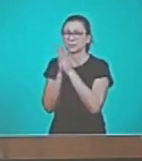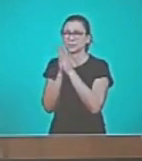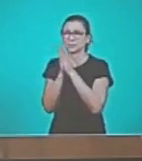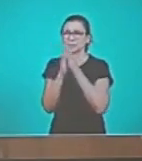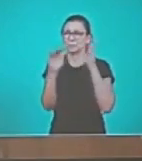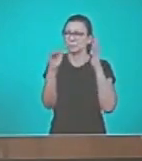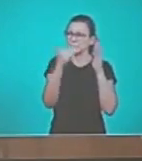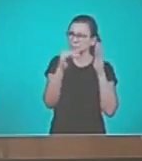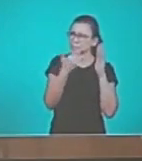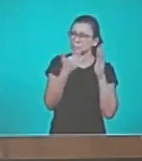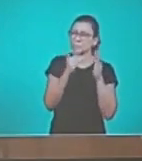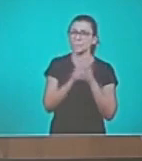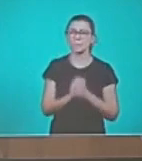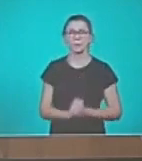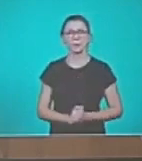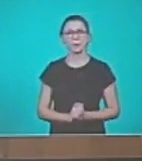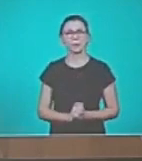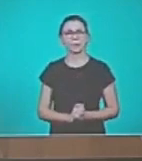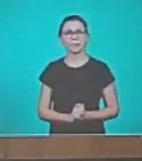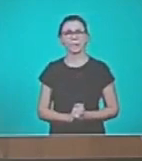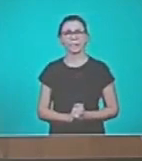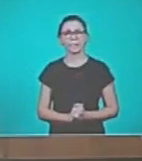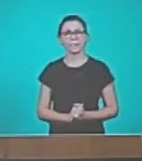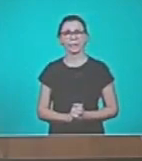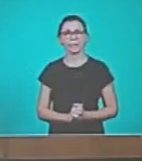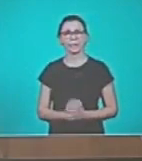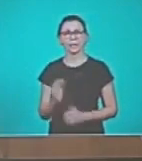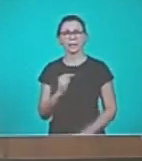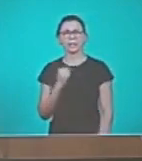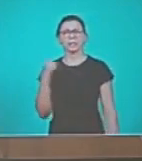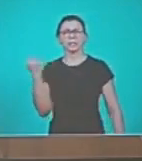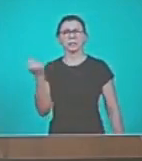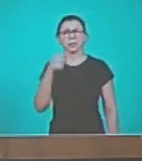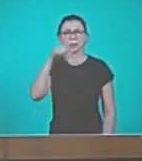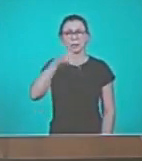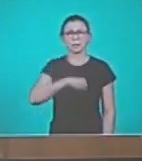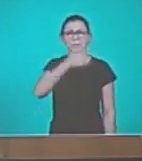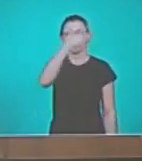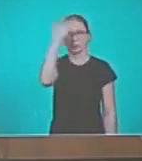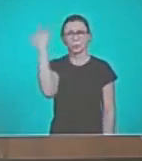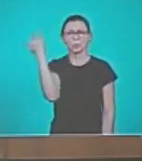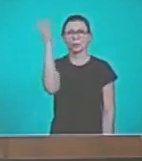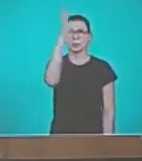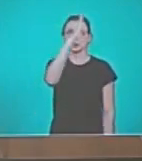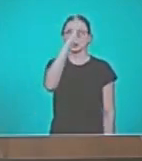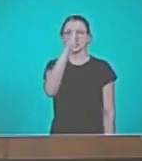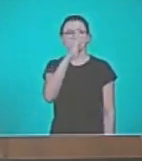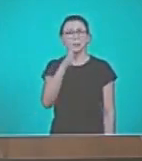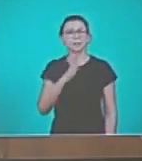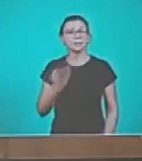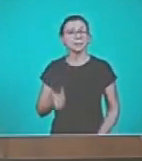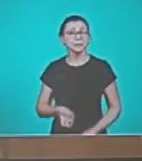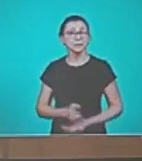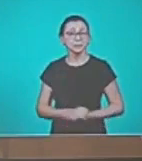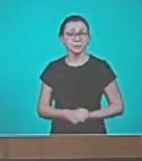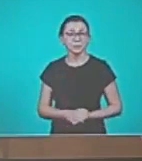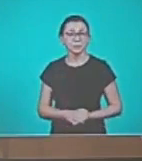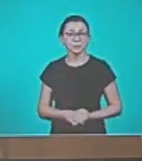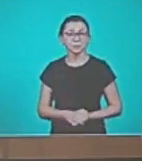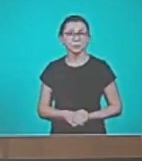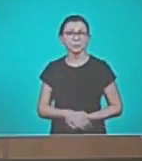we here as Brazilians, are we not going to read and listen to what they are saying, that what they are understanding there in